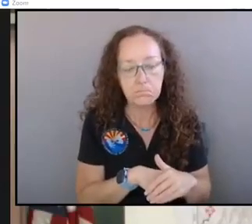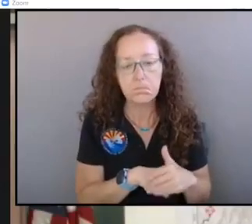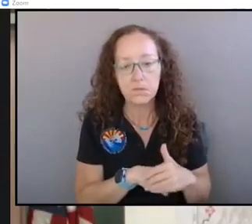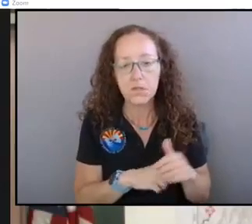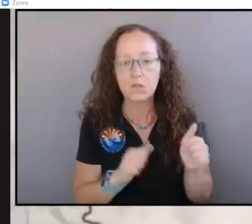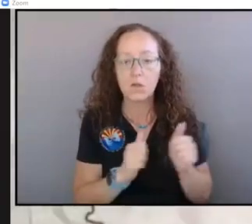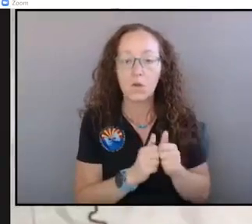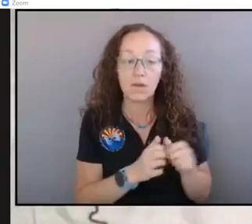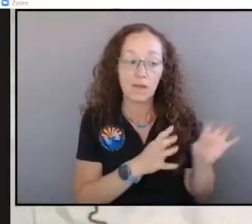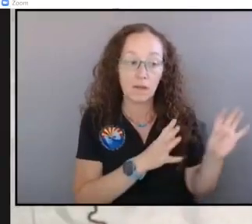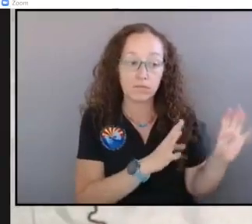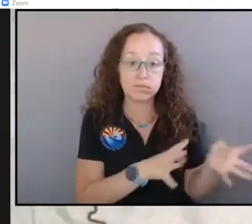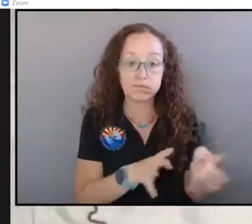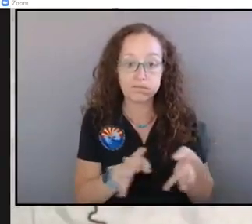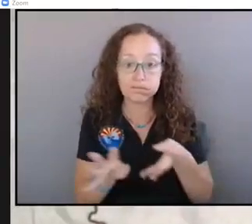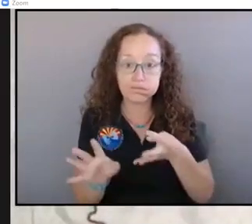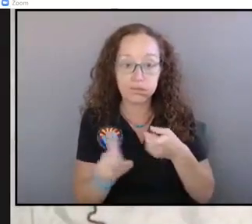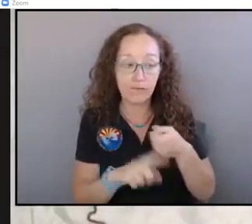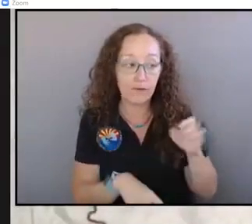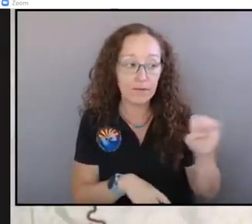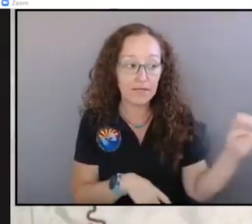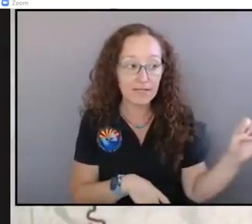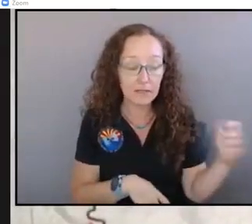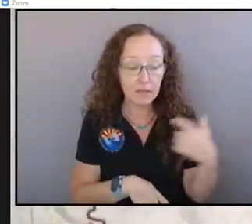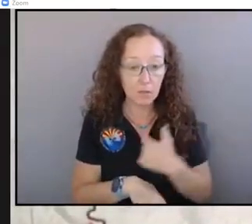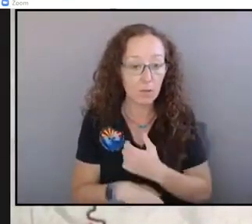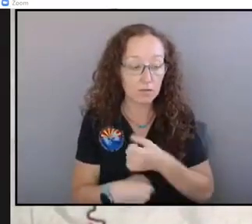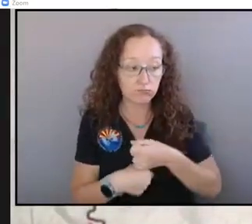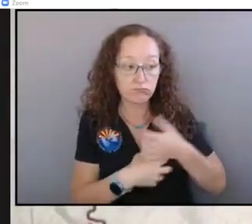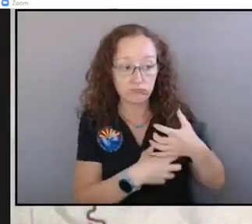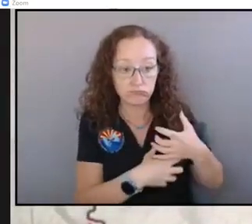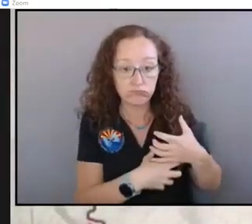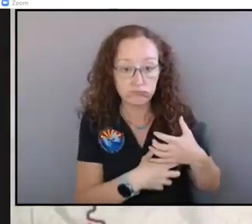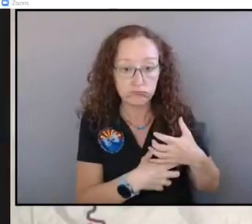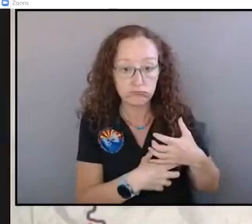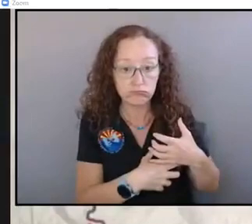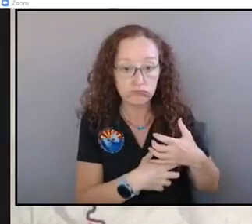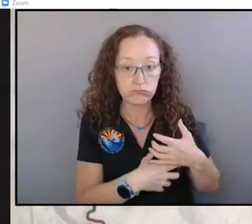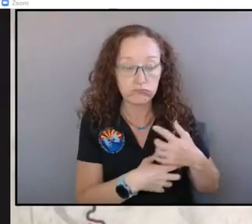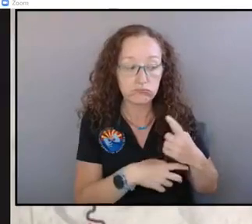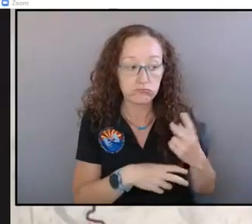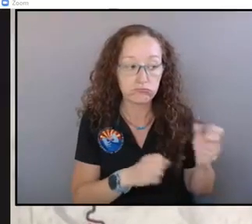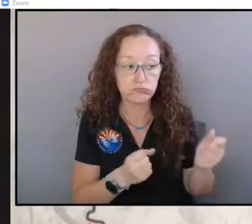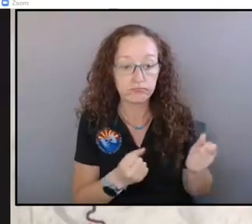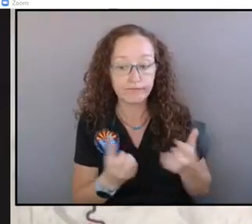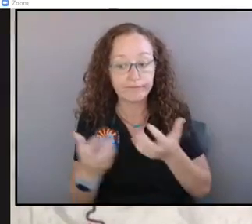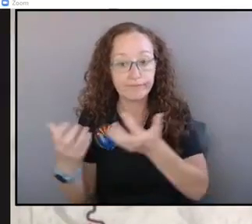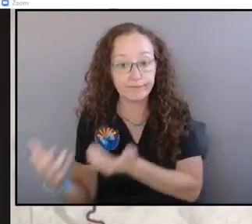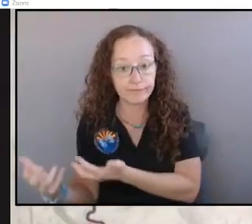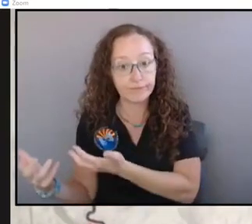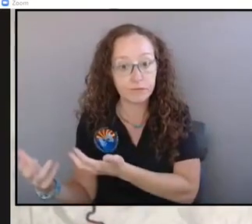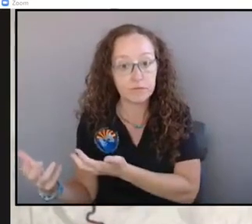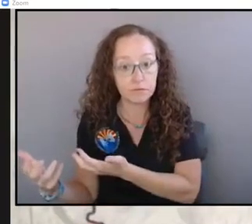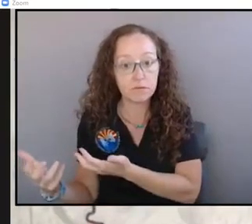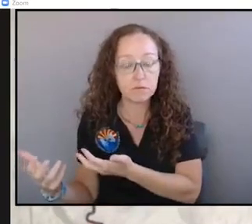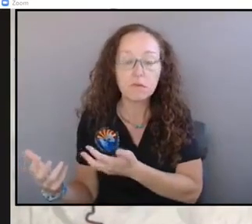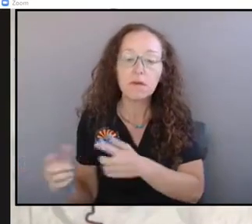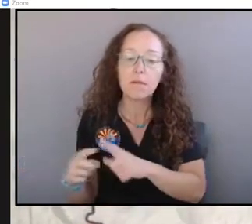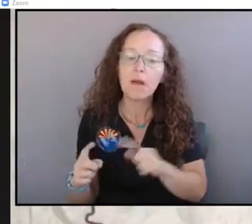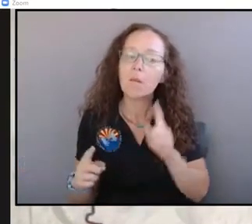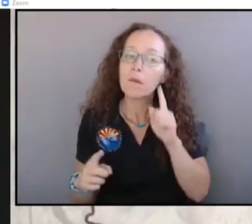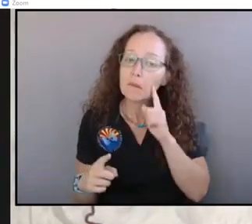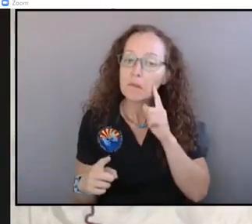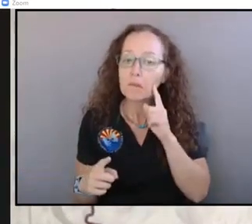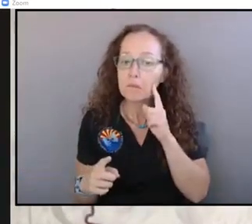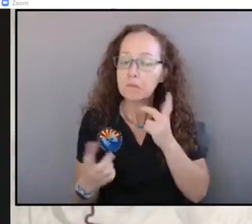coming out of the east, we're prepared for that fire to spread to the west, but we do think that the conditions are going to